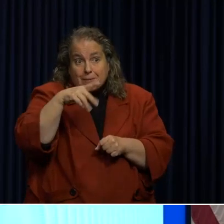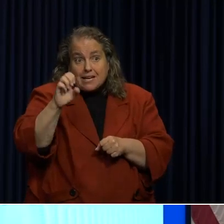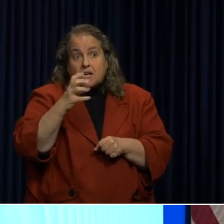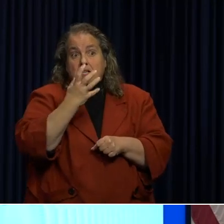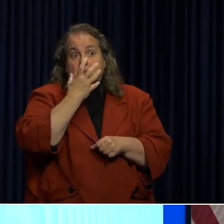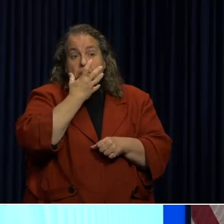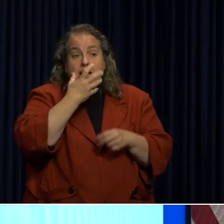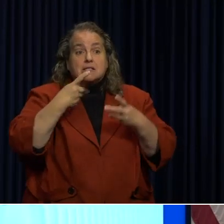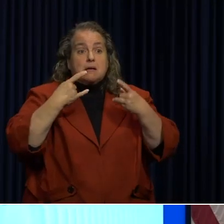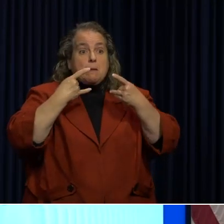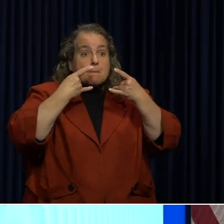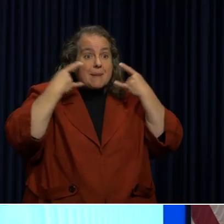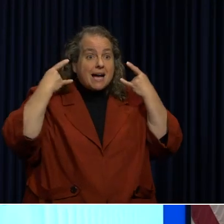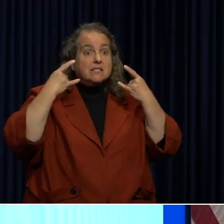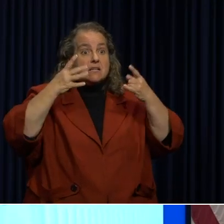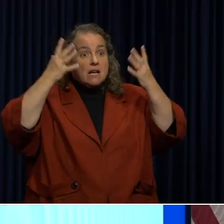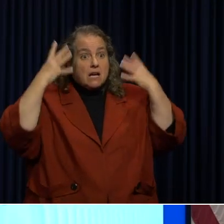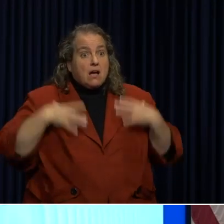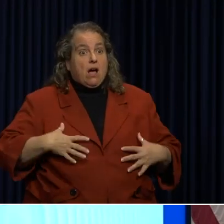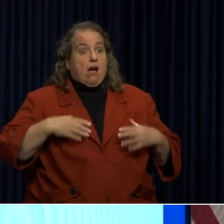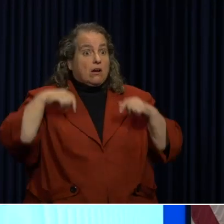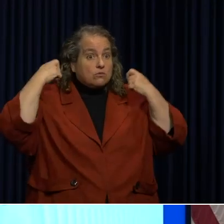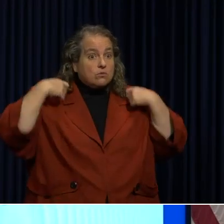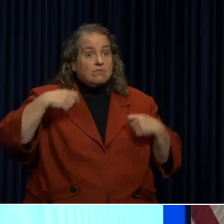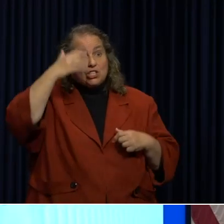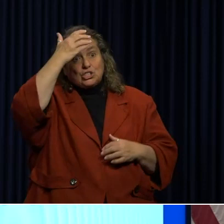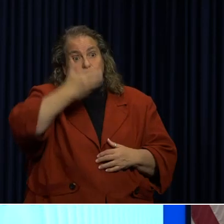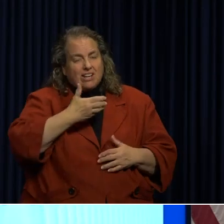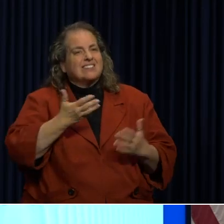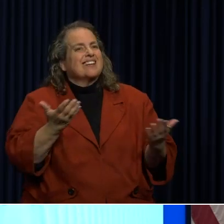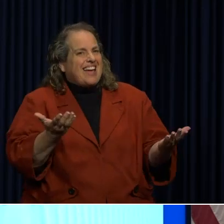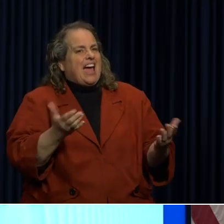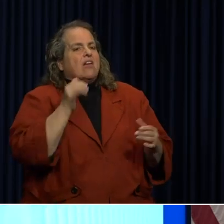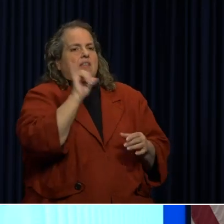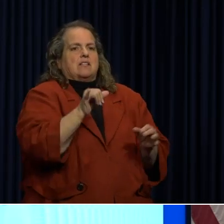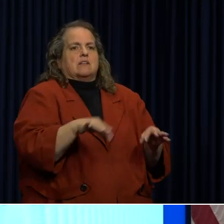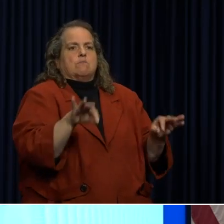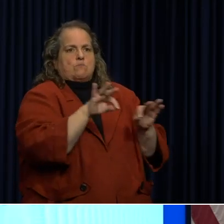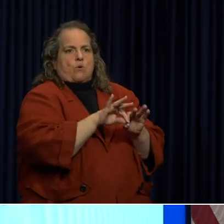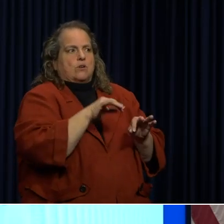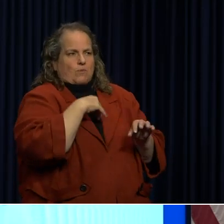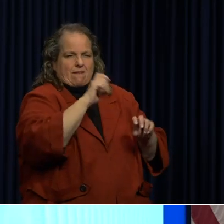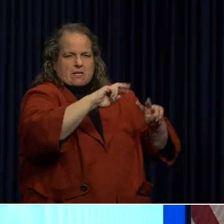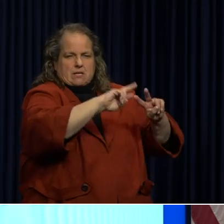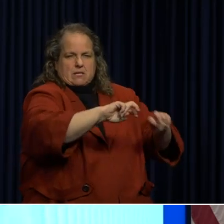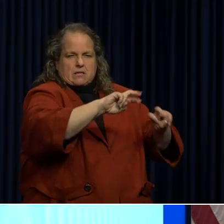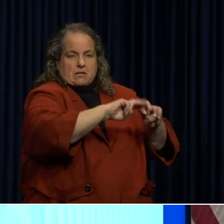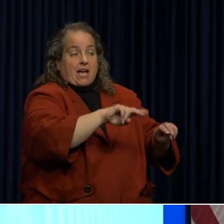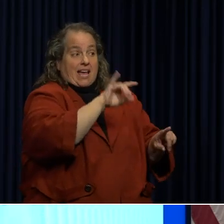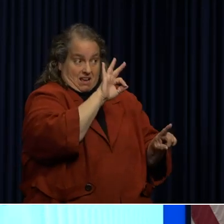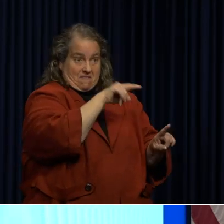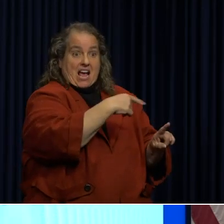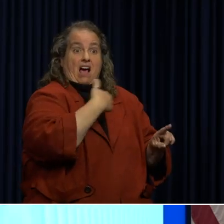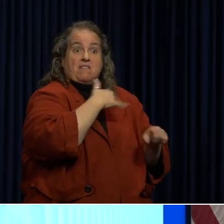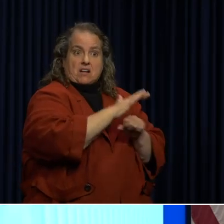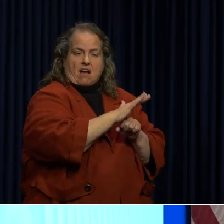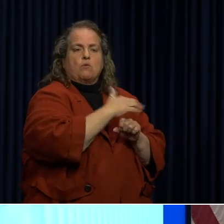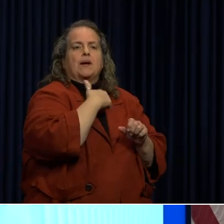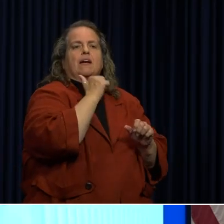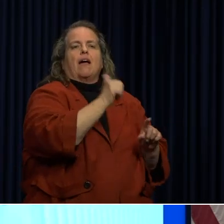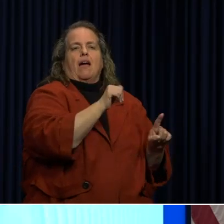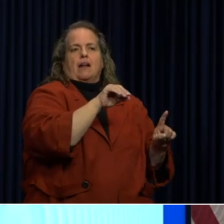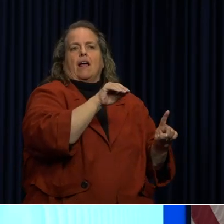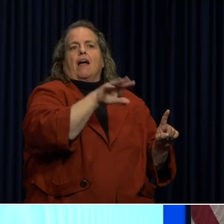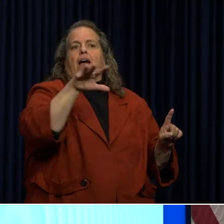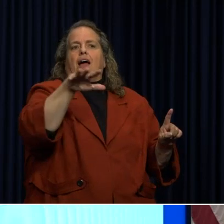this is going to look like as we do it in other areas. But let's also make sure